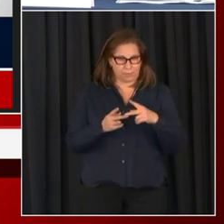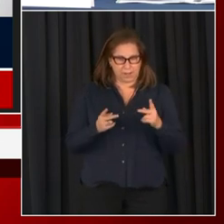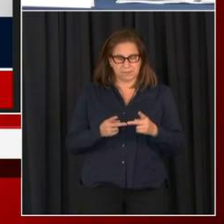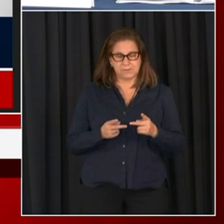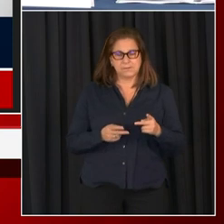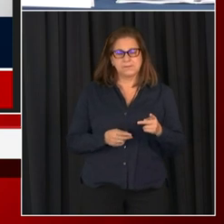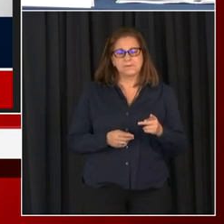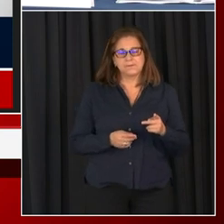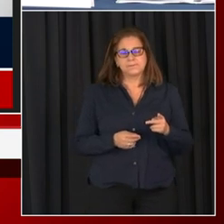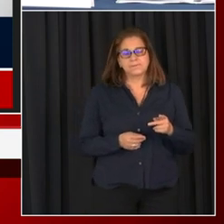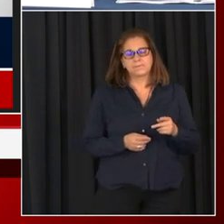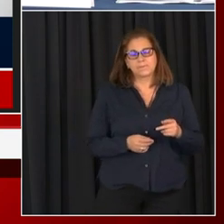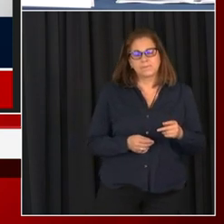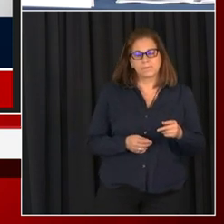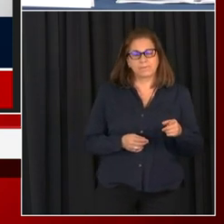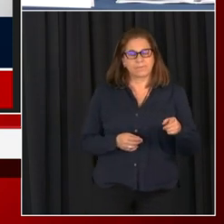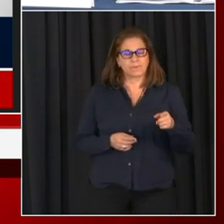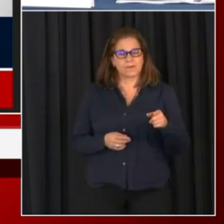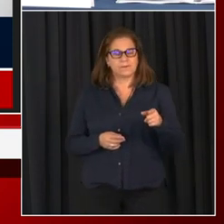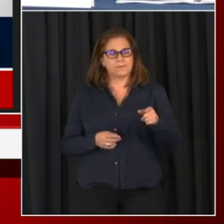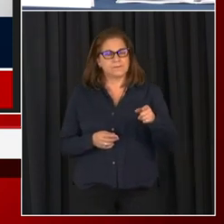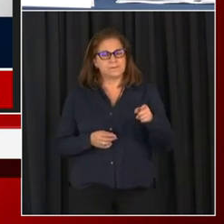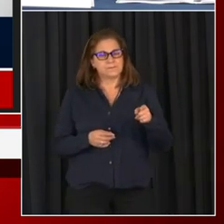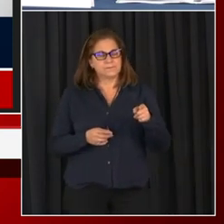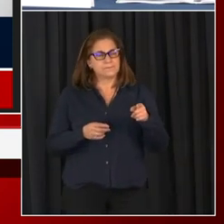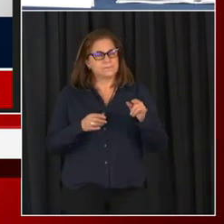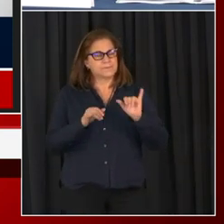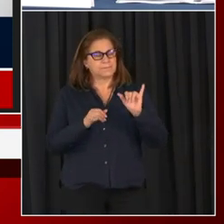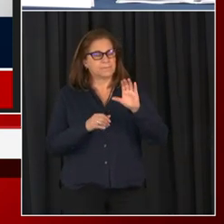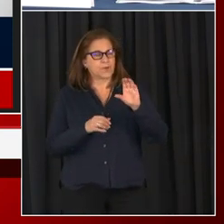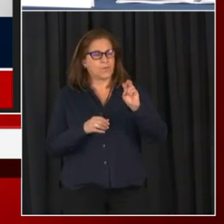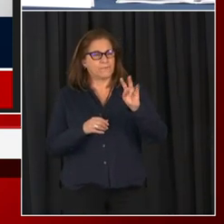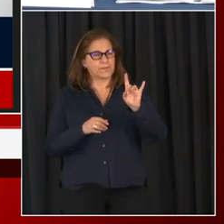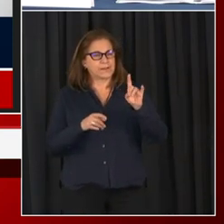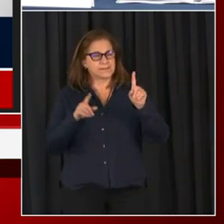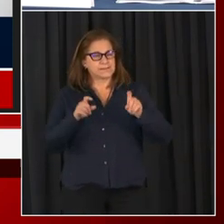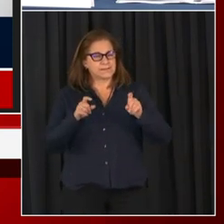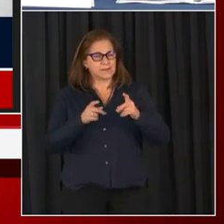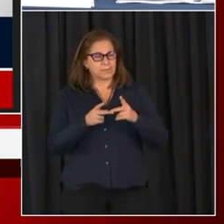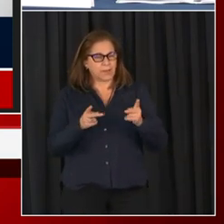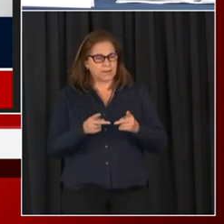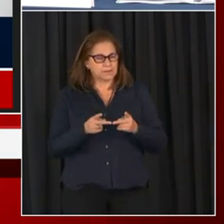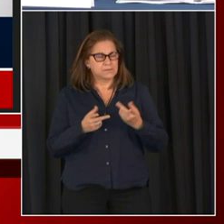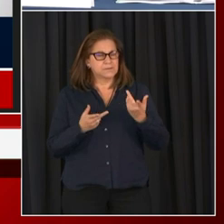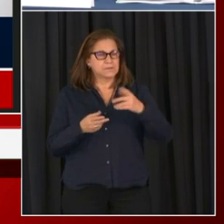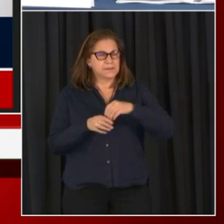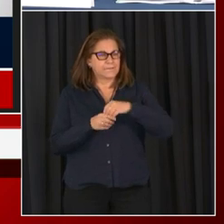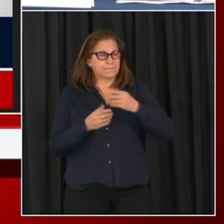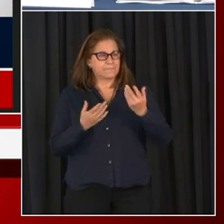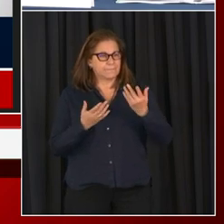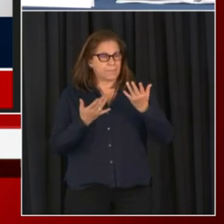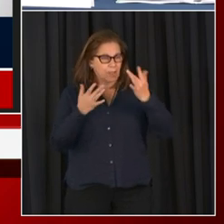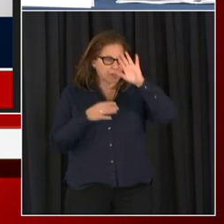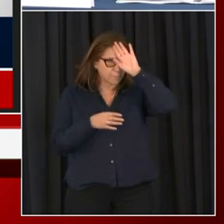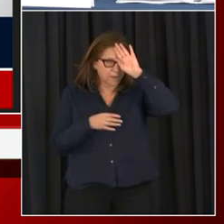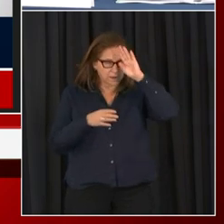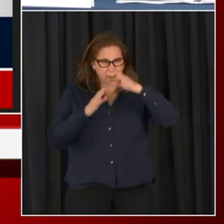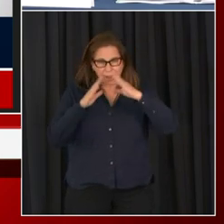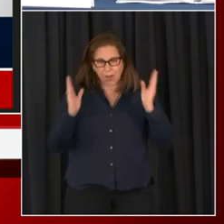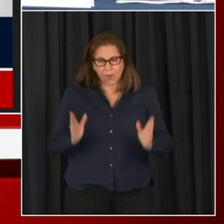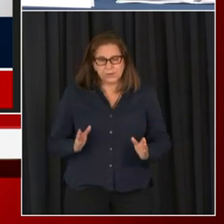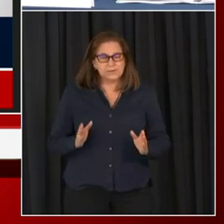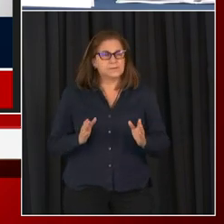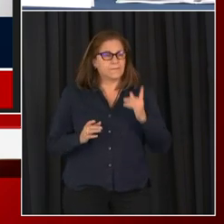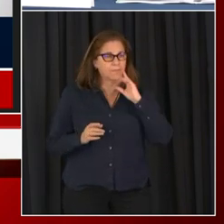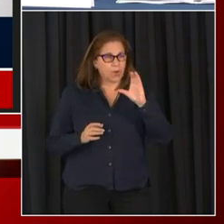then CVS Pharmacy provides flu shots at 3 Firehouse testing locations around the district on Tuesdays and Thursday afternoons and